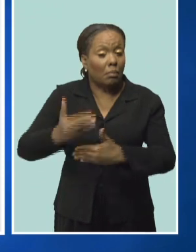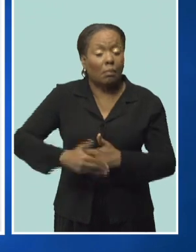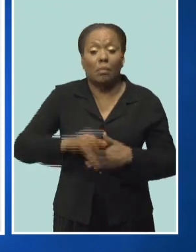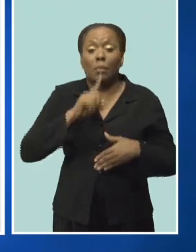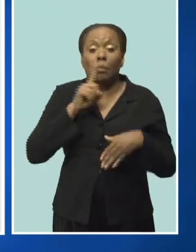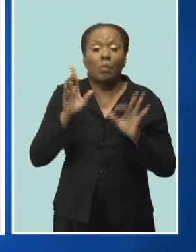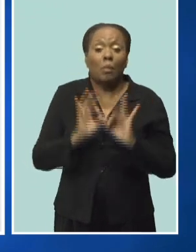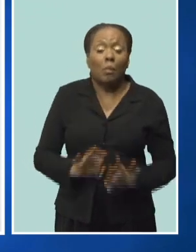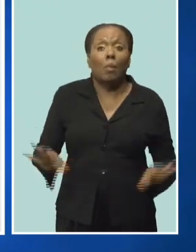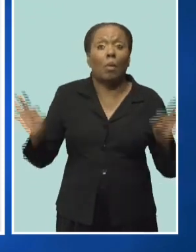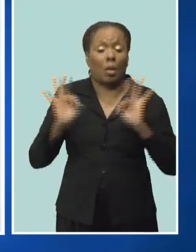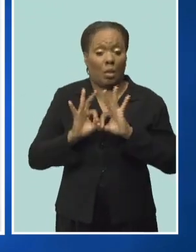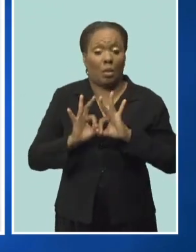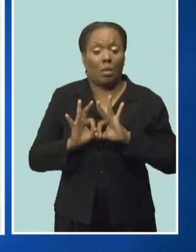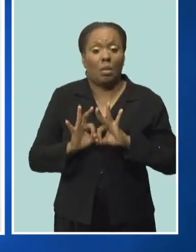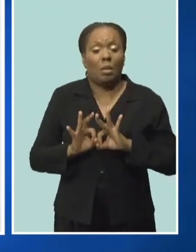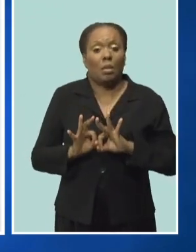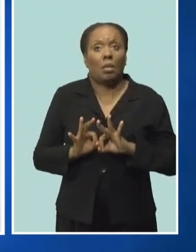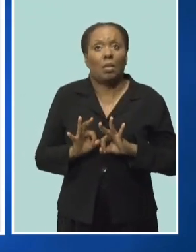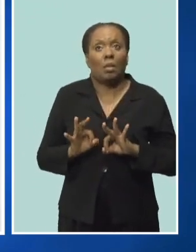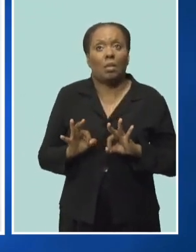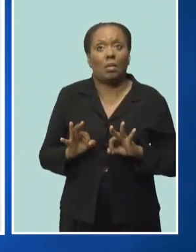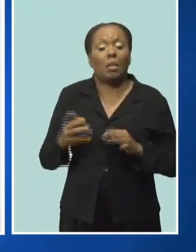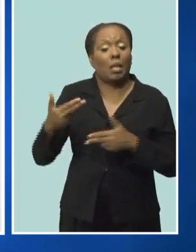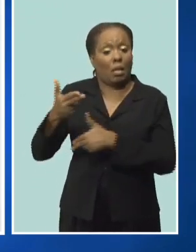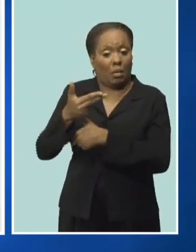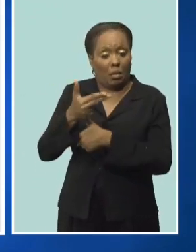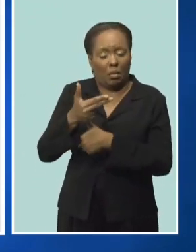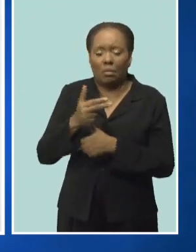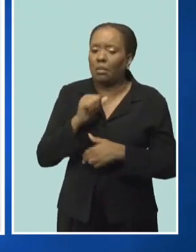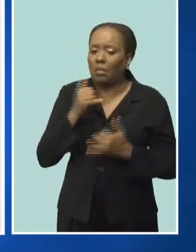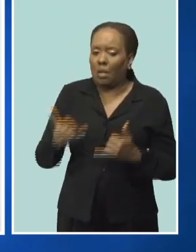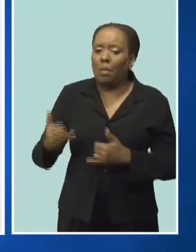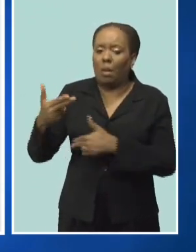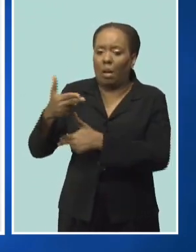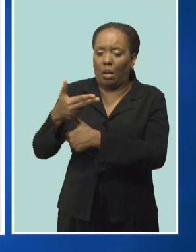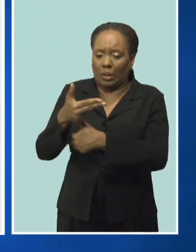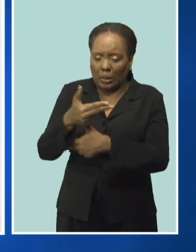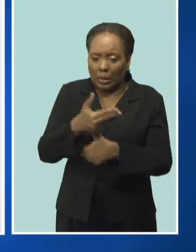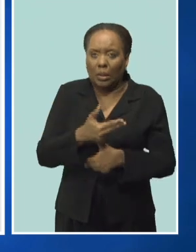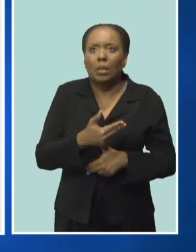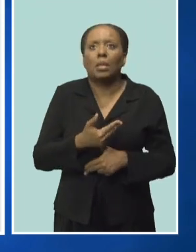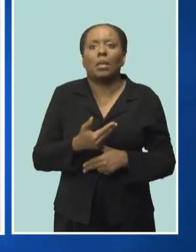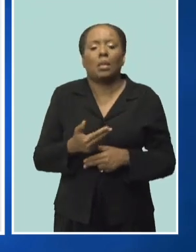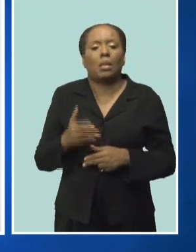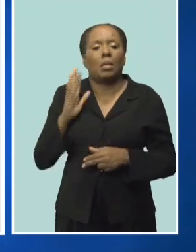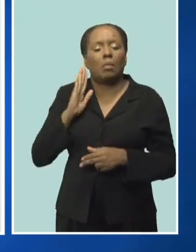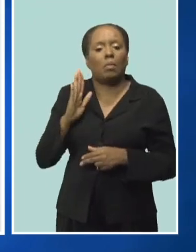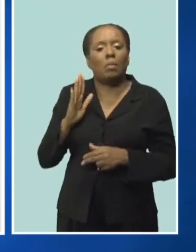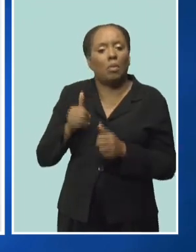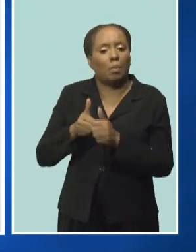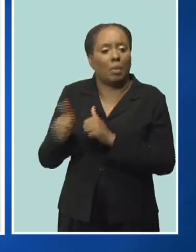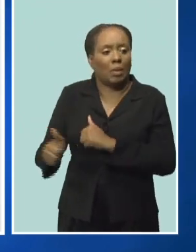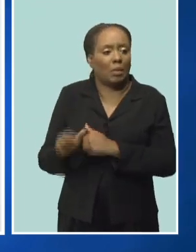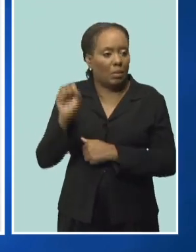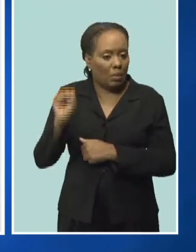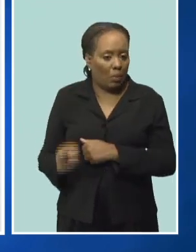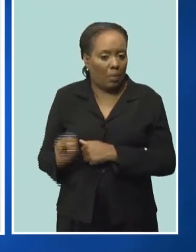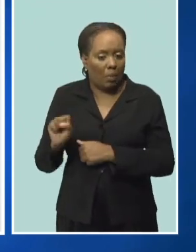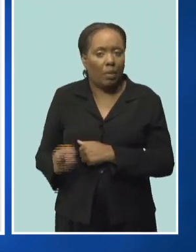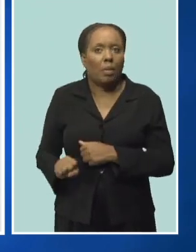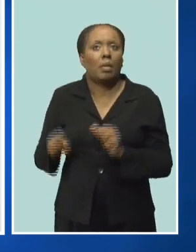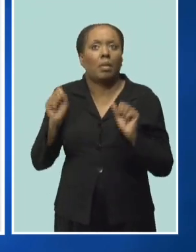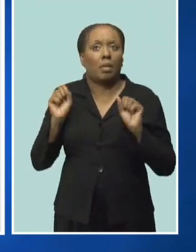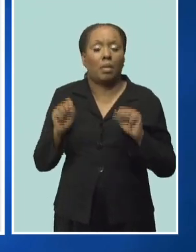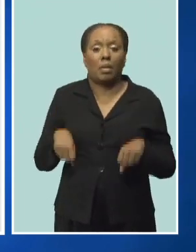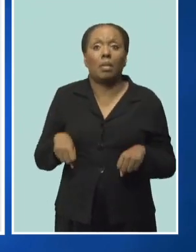significant that while this storm, this hurricane, may move just south of Barbados, the truth is it can at